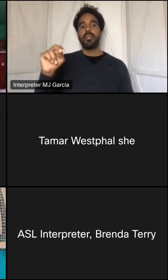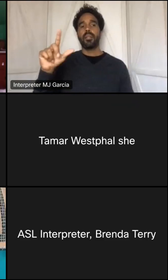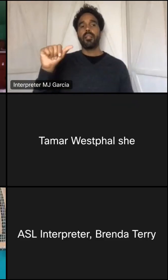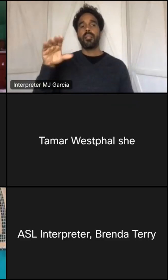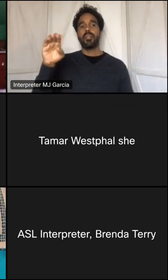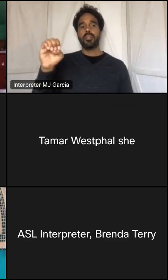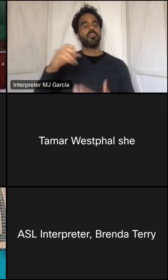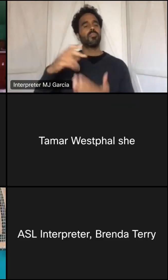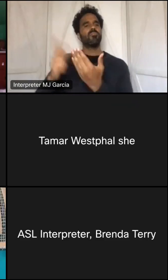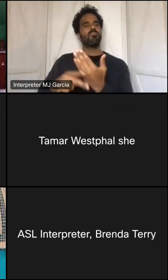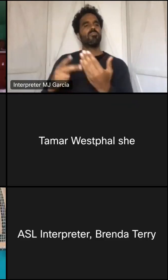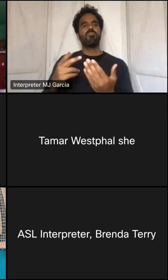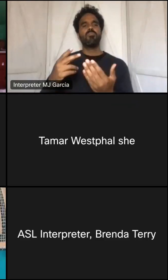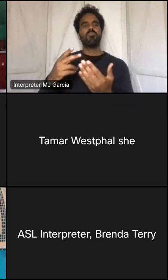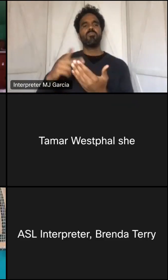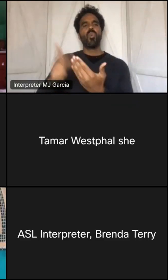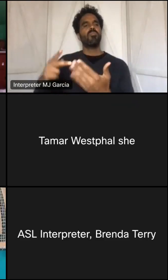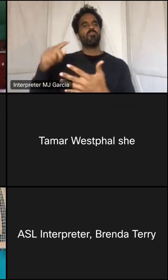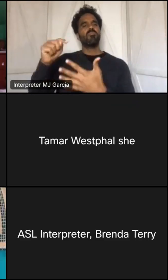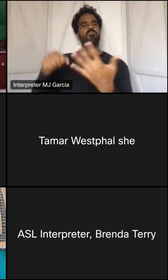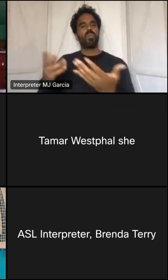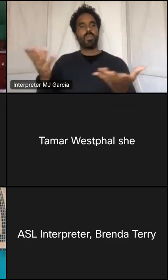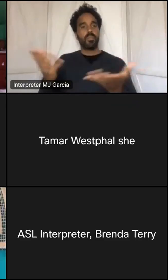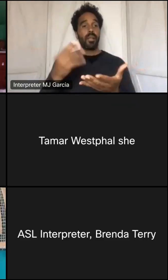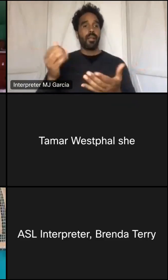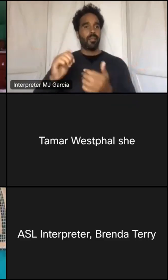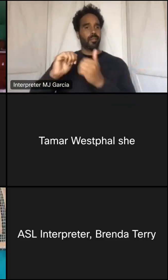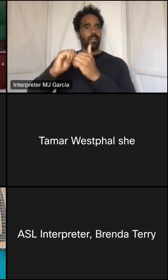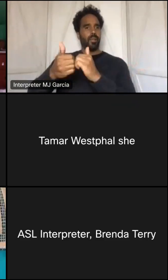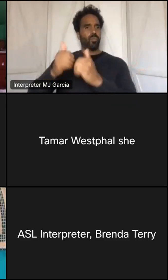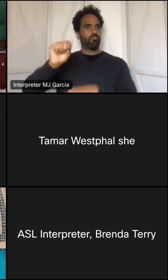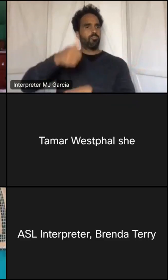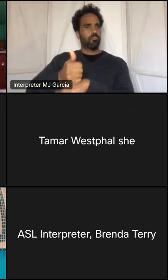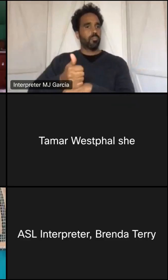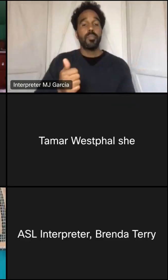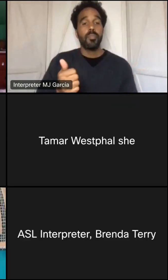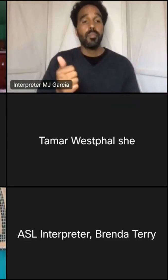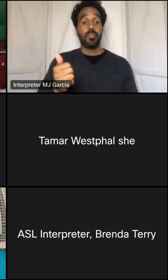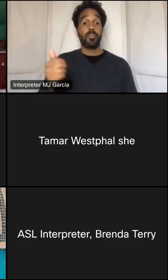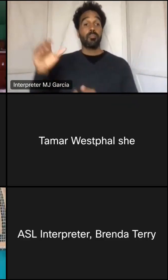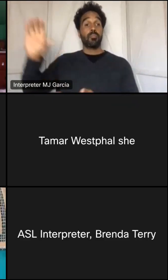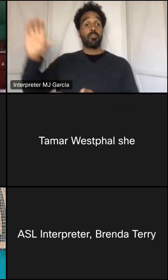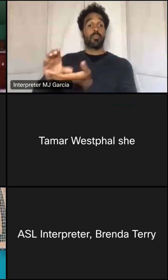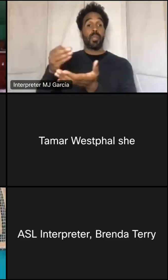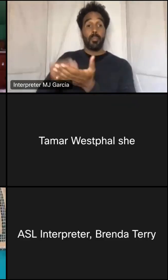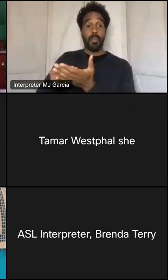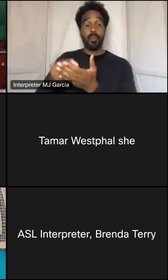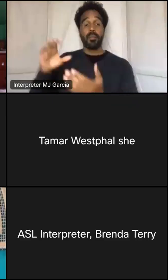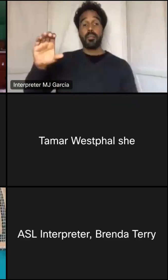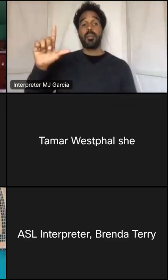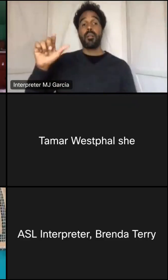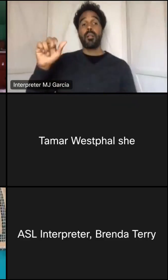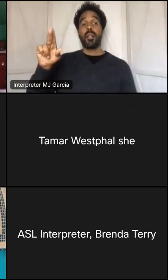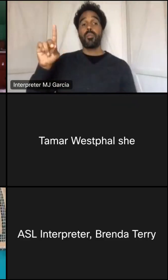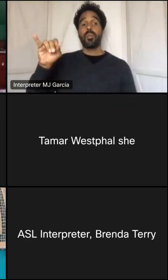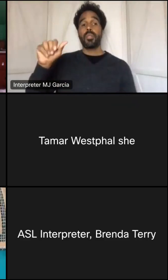in Enlace and how Enlace was created. Well, Enlace was funded in the year of 2000 by Claudia Medina, who is